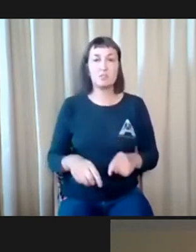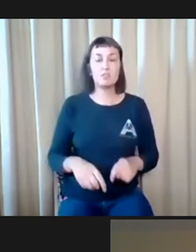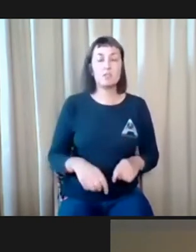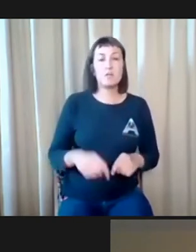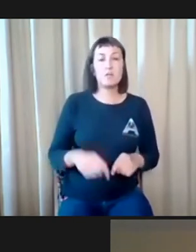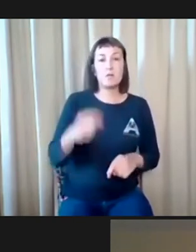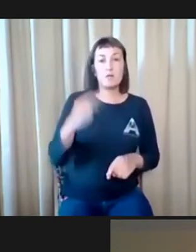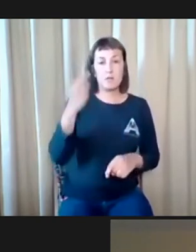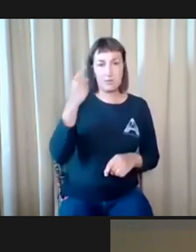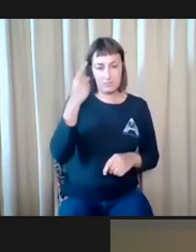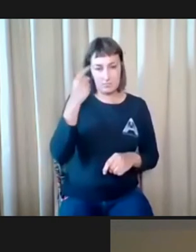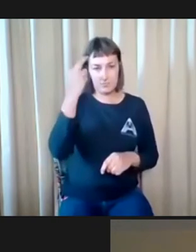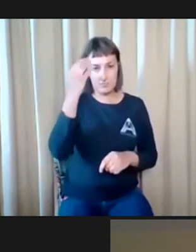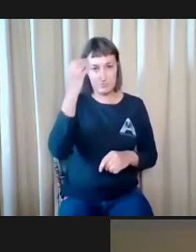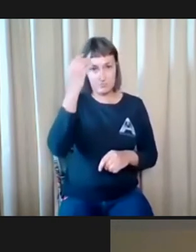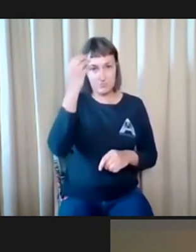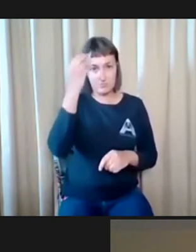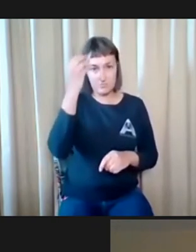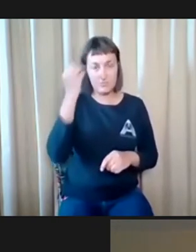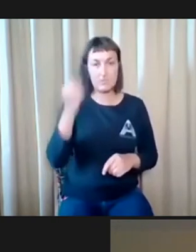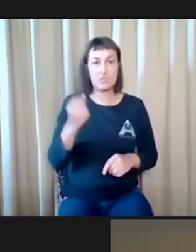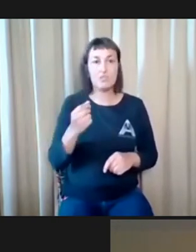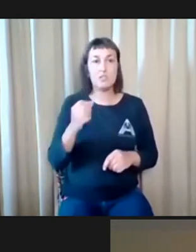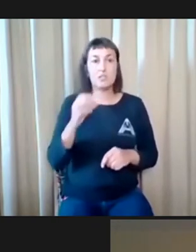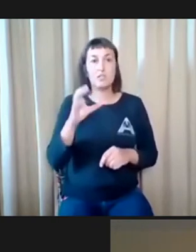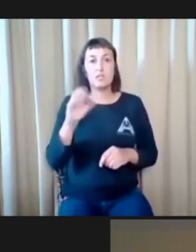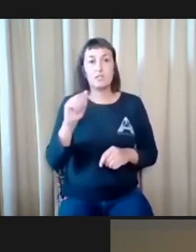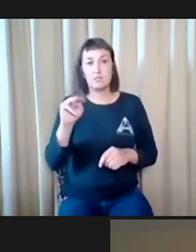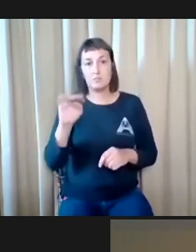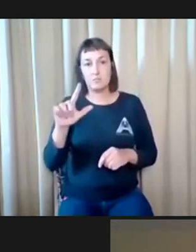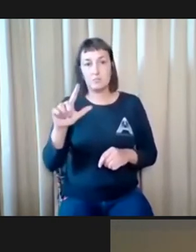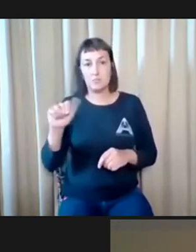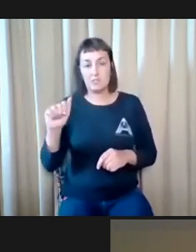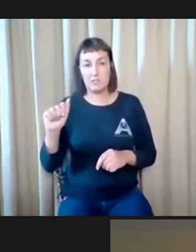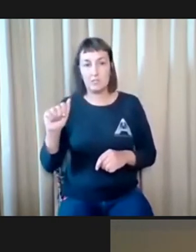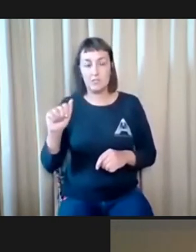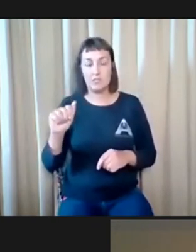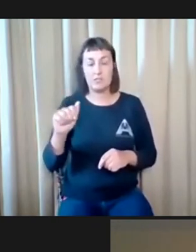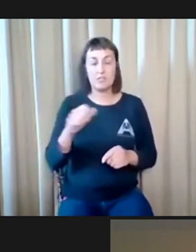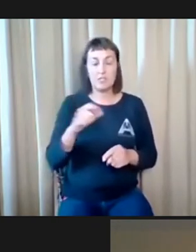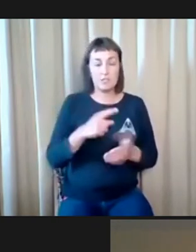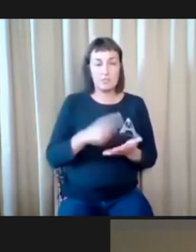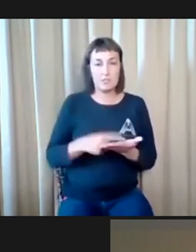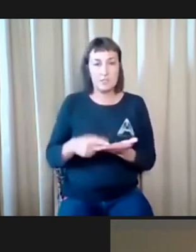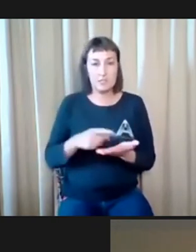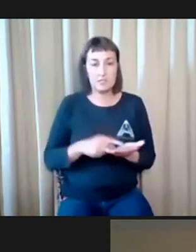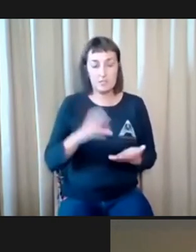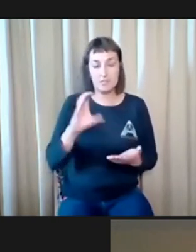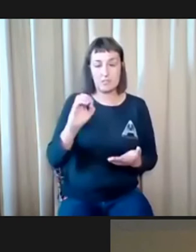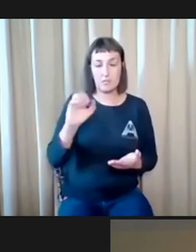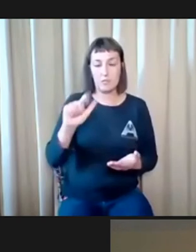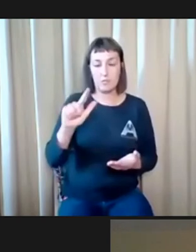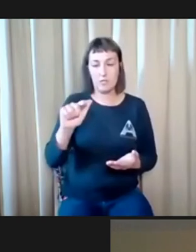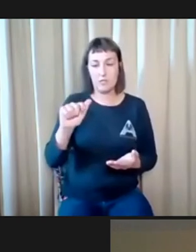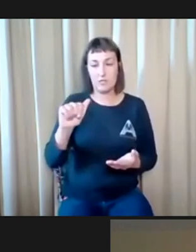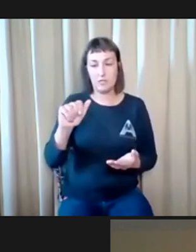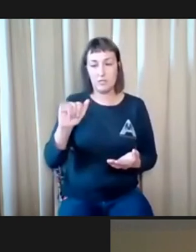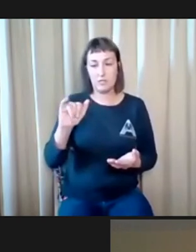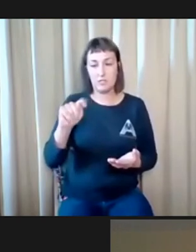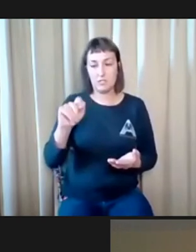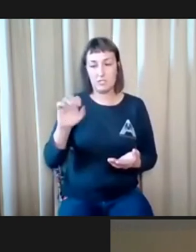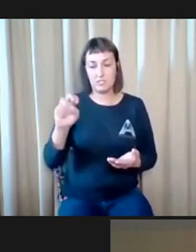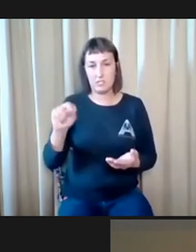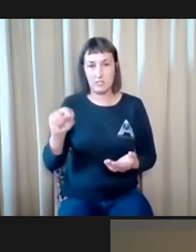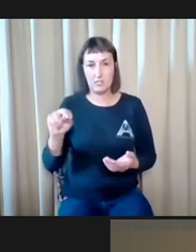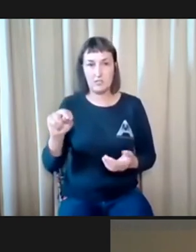start with you, Camilla, talking a little bit about the coalition and how people can get involved. Our social media person is